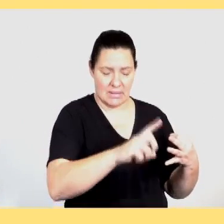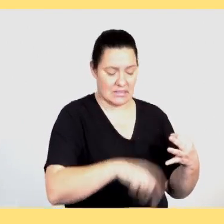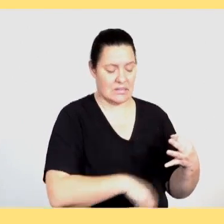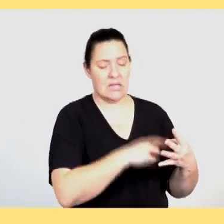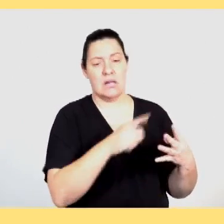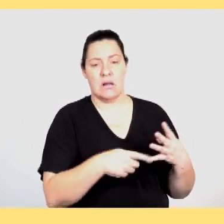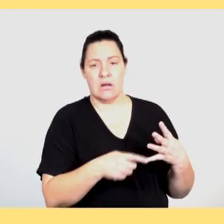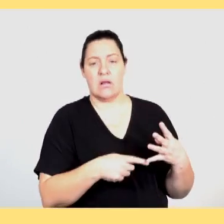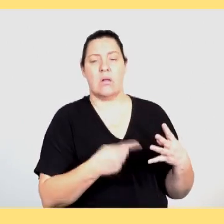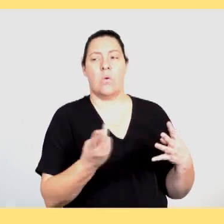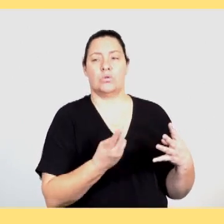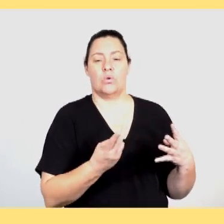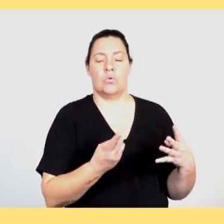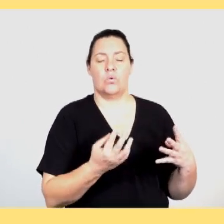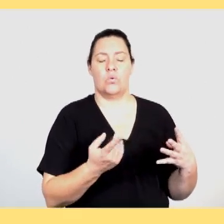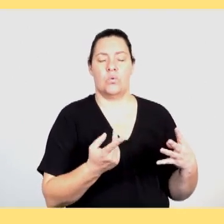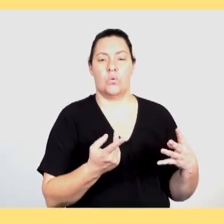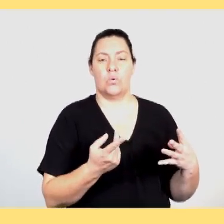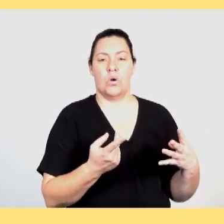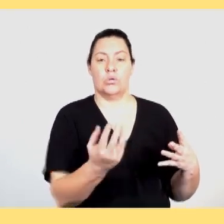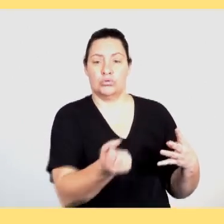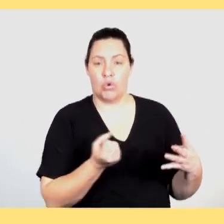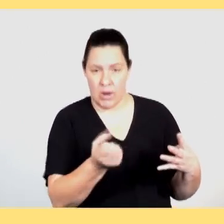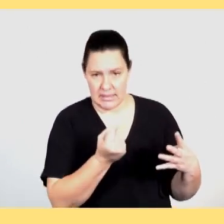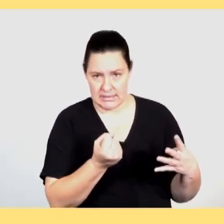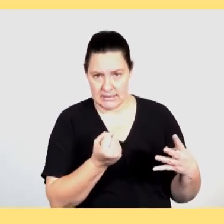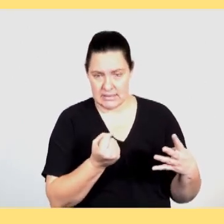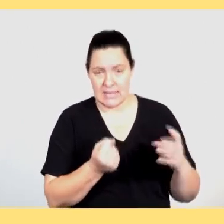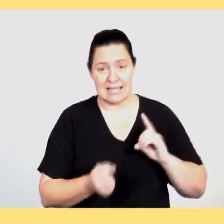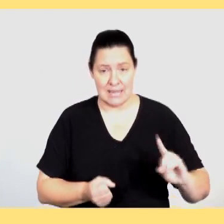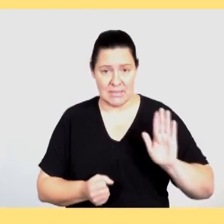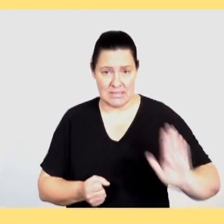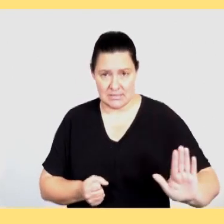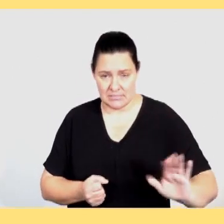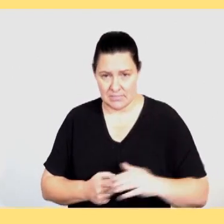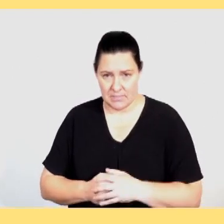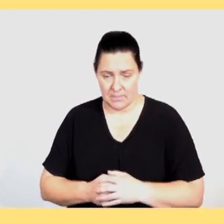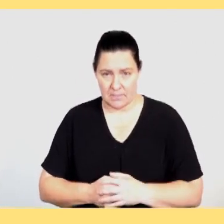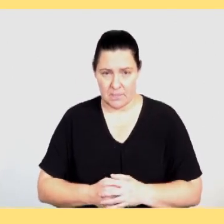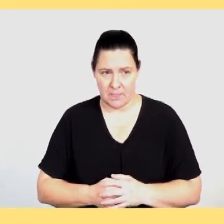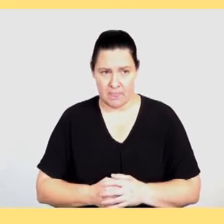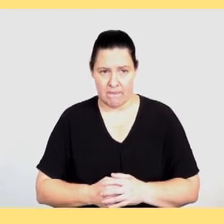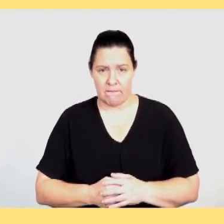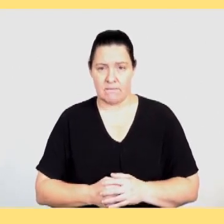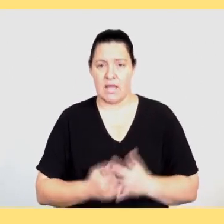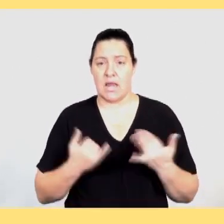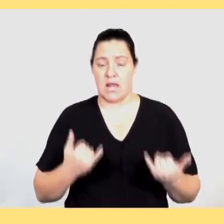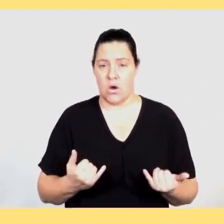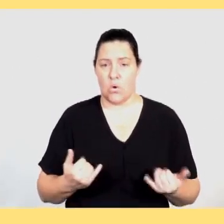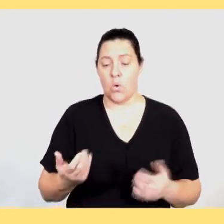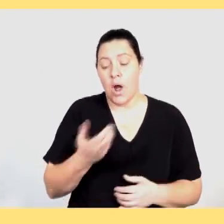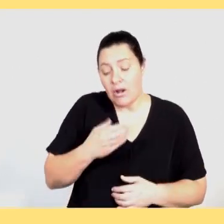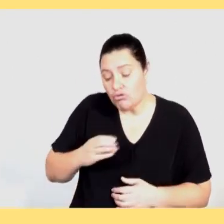assets, and we also debit our drawings, that is the last D for